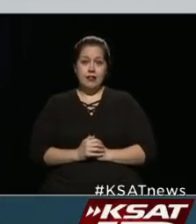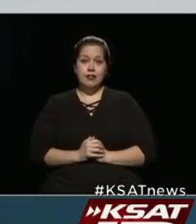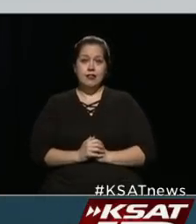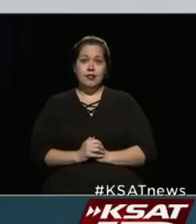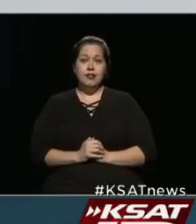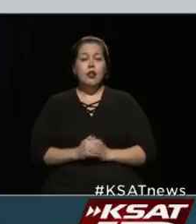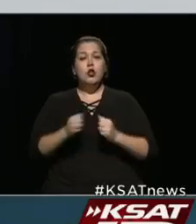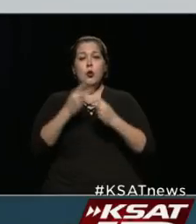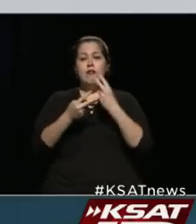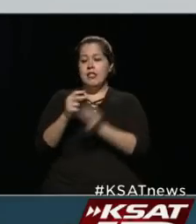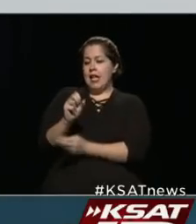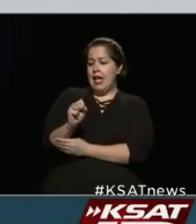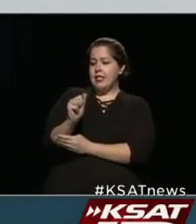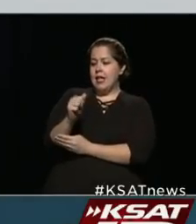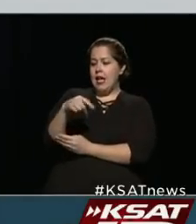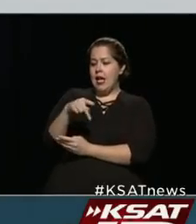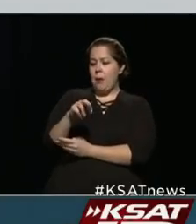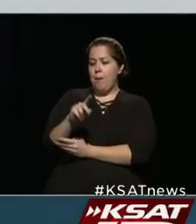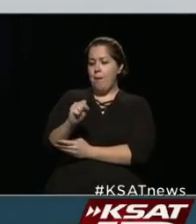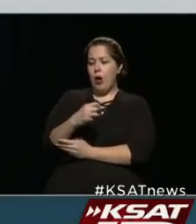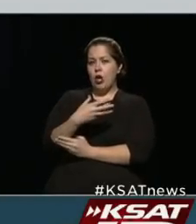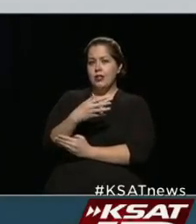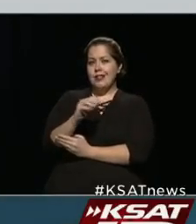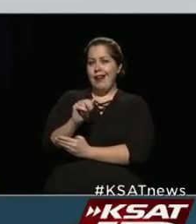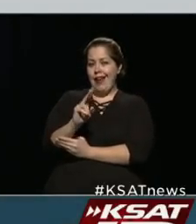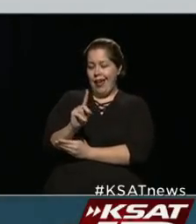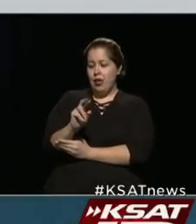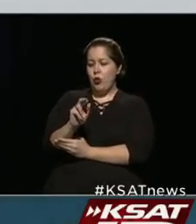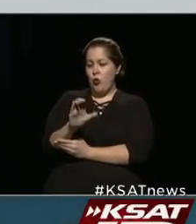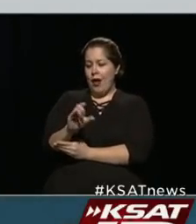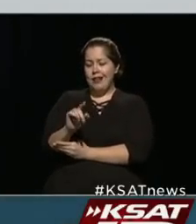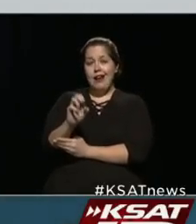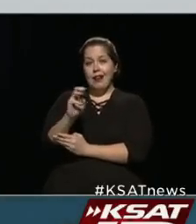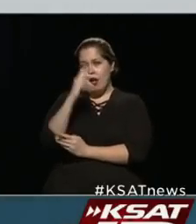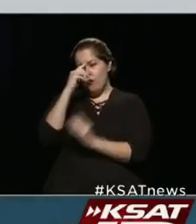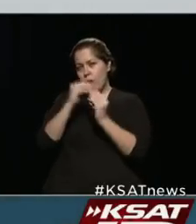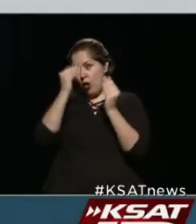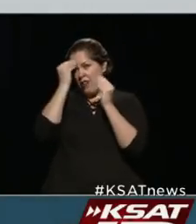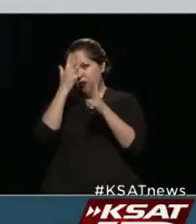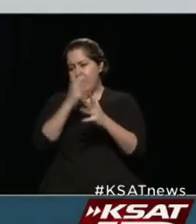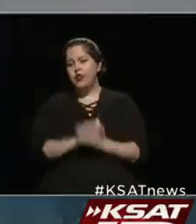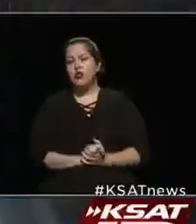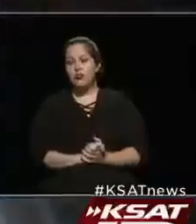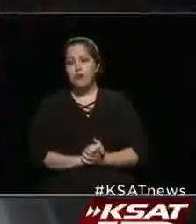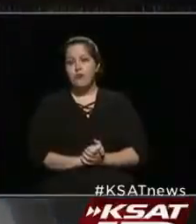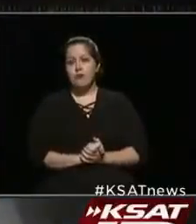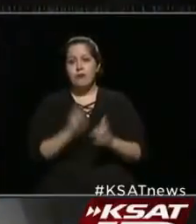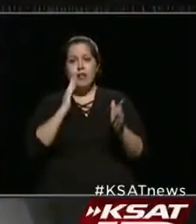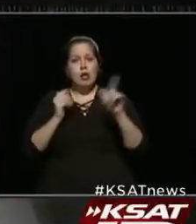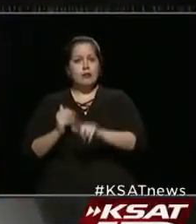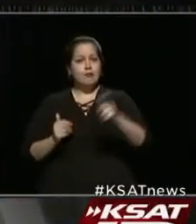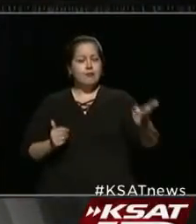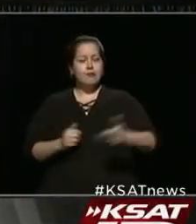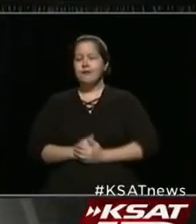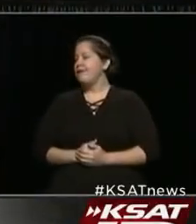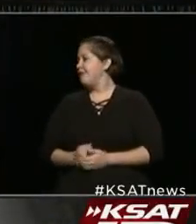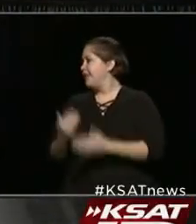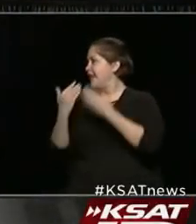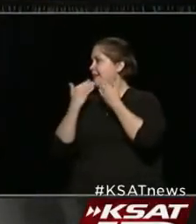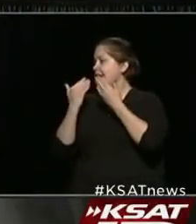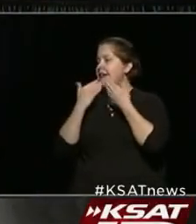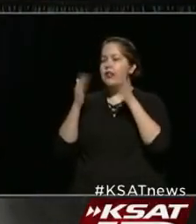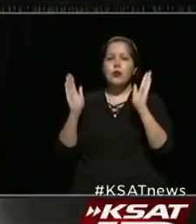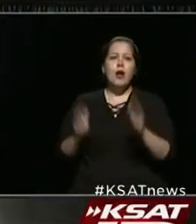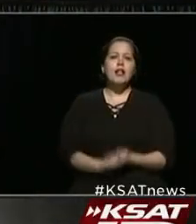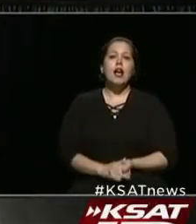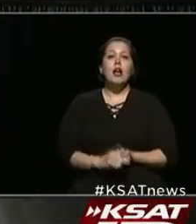so, you can visit saparksandrec.com for more information on those virtual learning hubs. Let me turn it over to Judge Wolf. Thanks. And